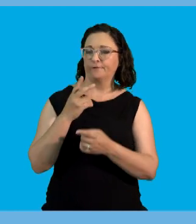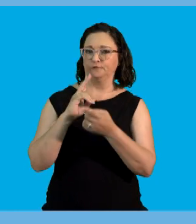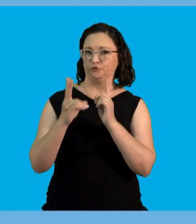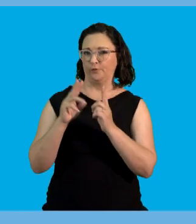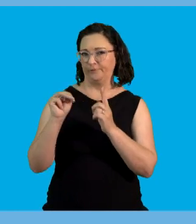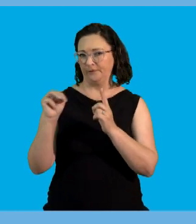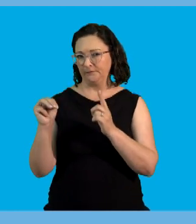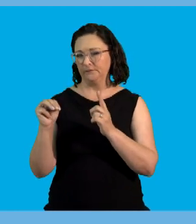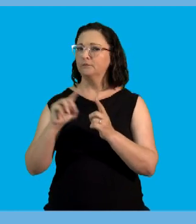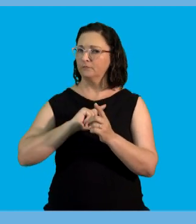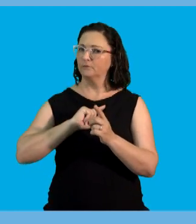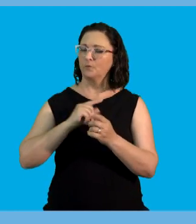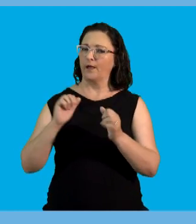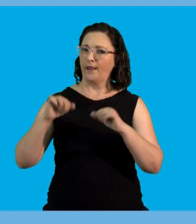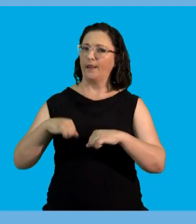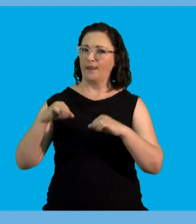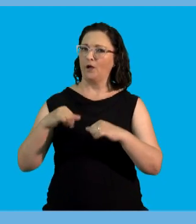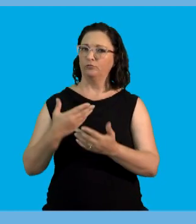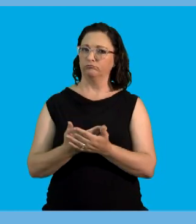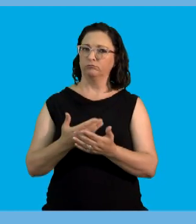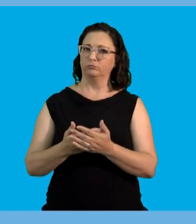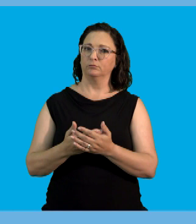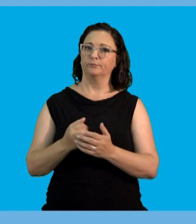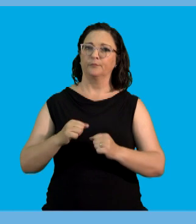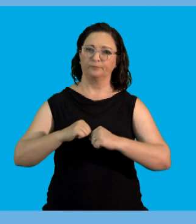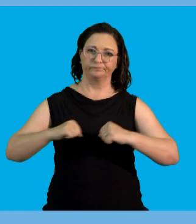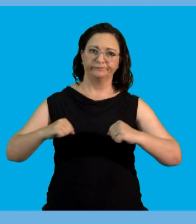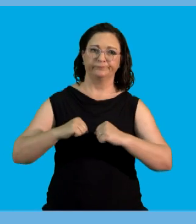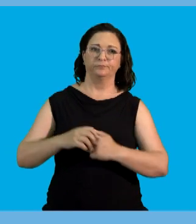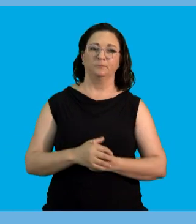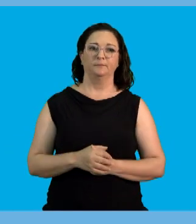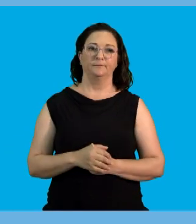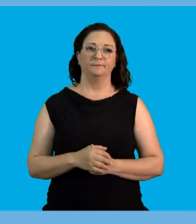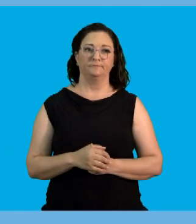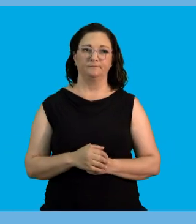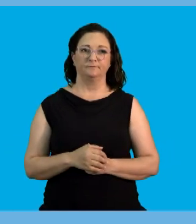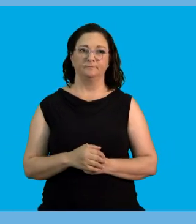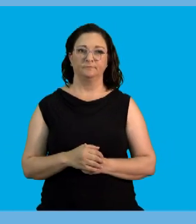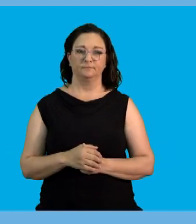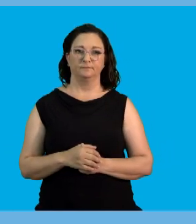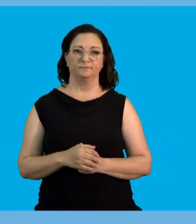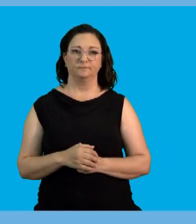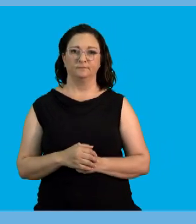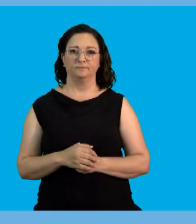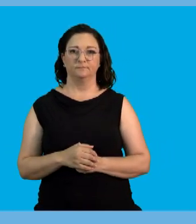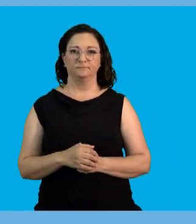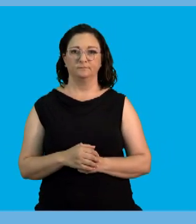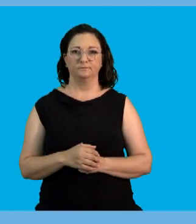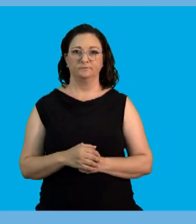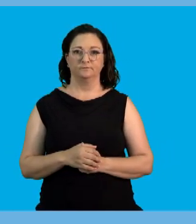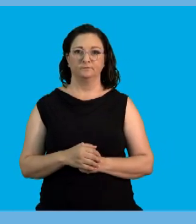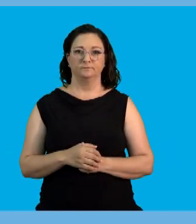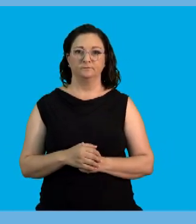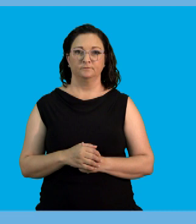So it allows for the expansion and contraction of our concrete. So iron, it allows